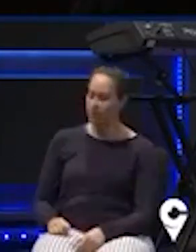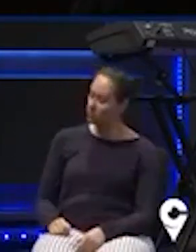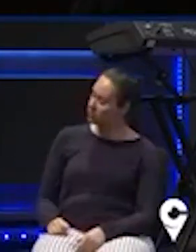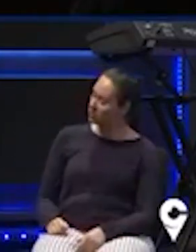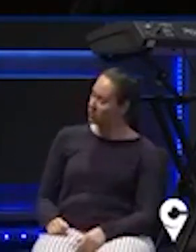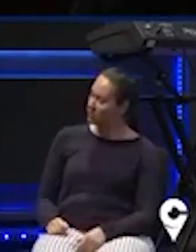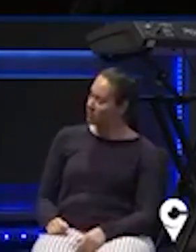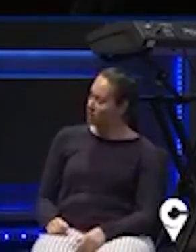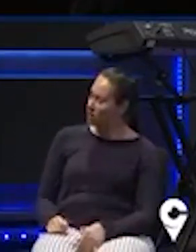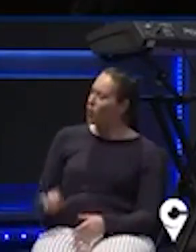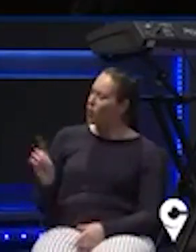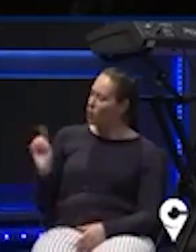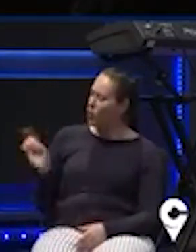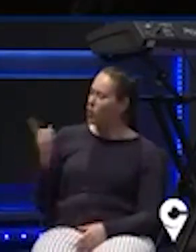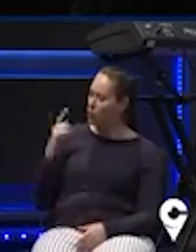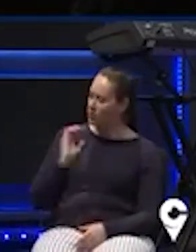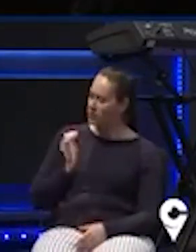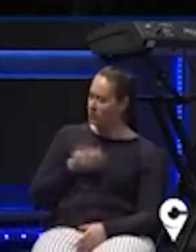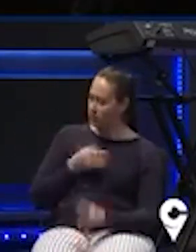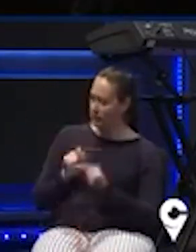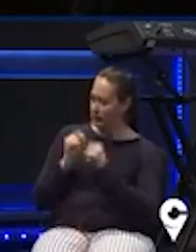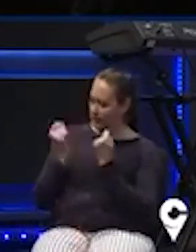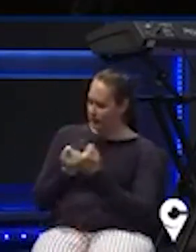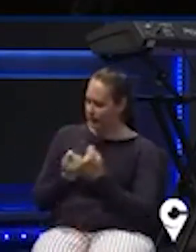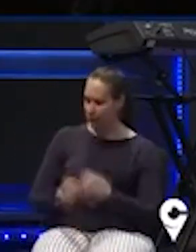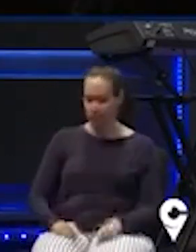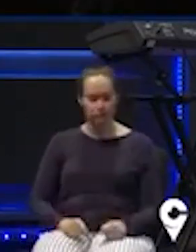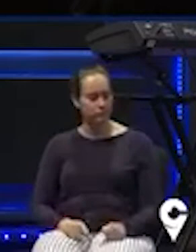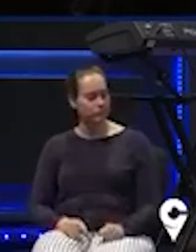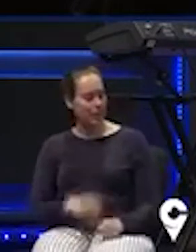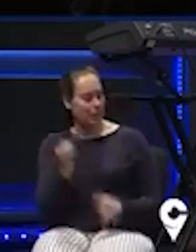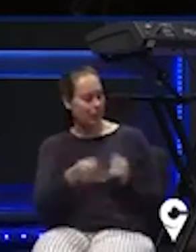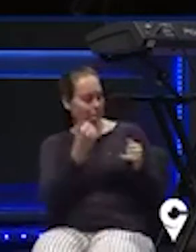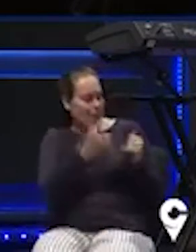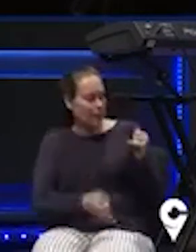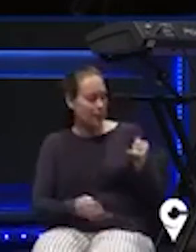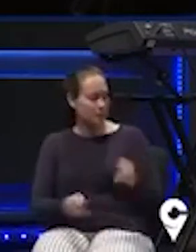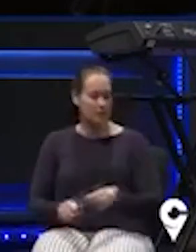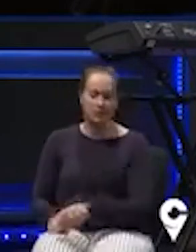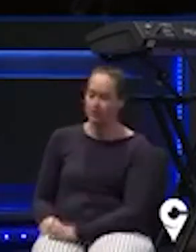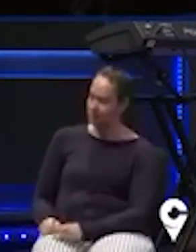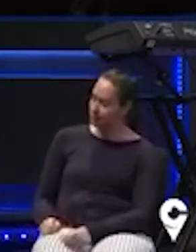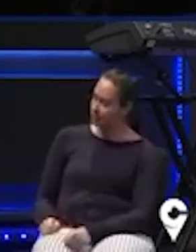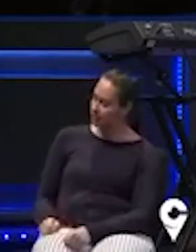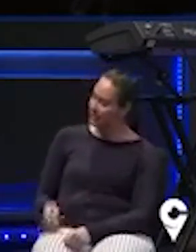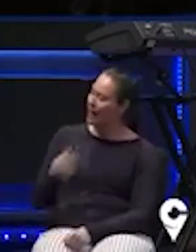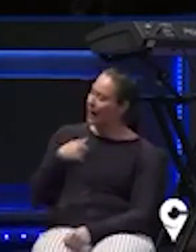we came in last. And Branch said, I can come in last without you.